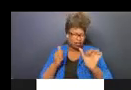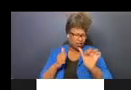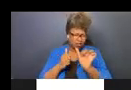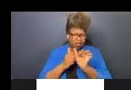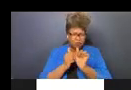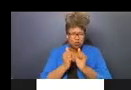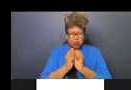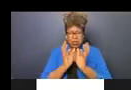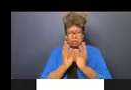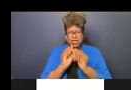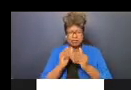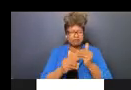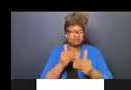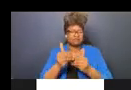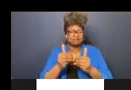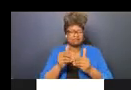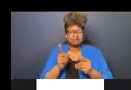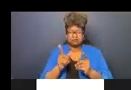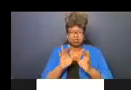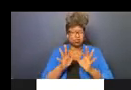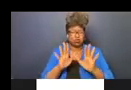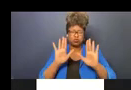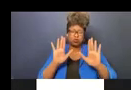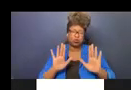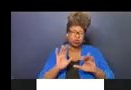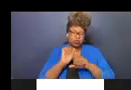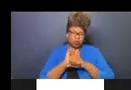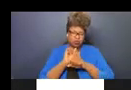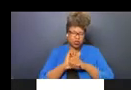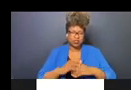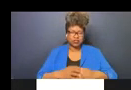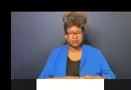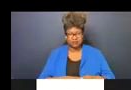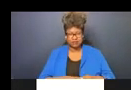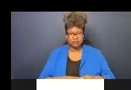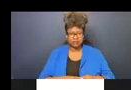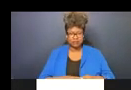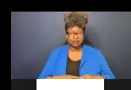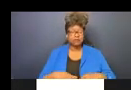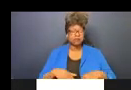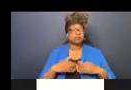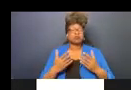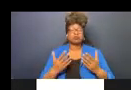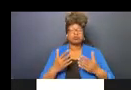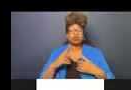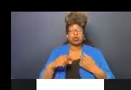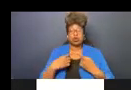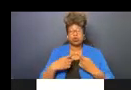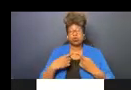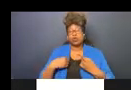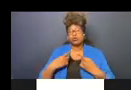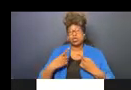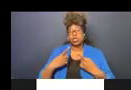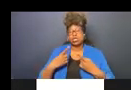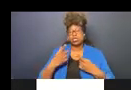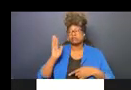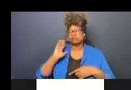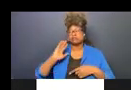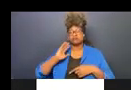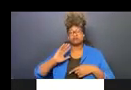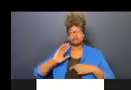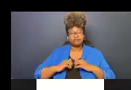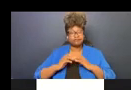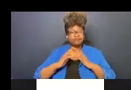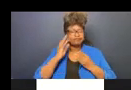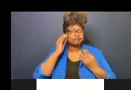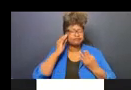and they do wonderful, wonderful work. So when we initially started planning this project, we were